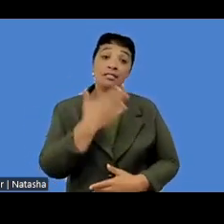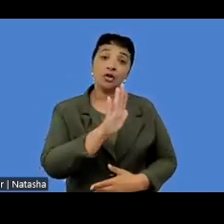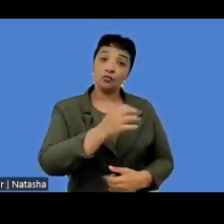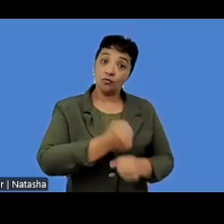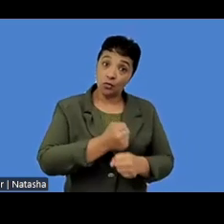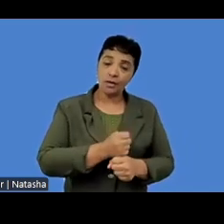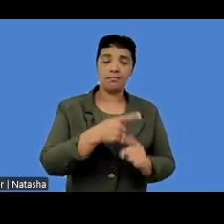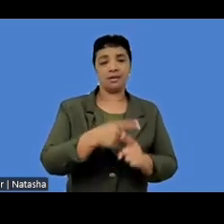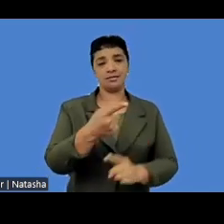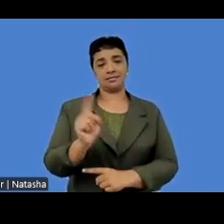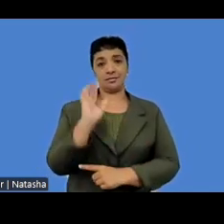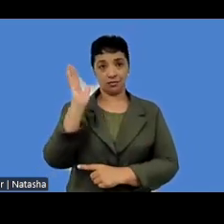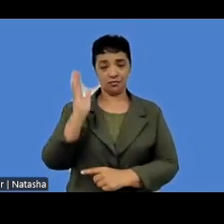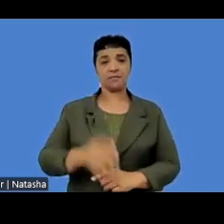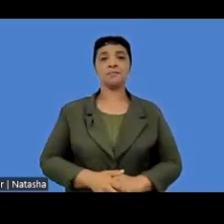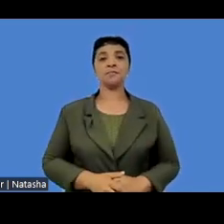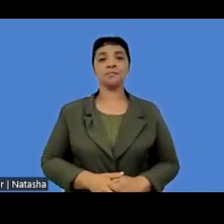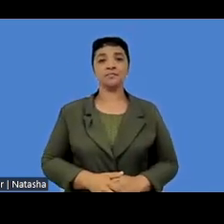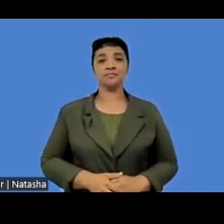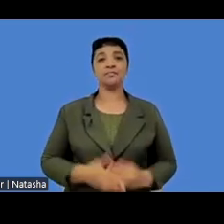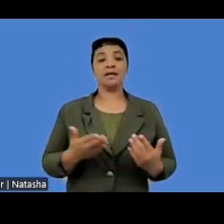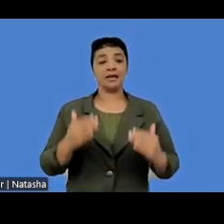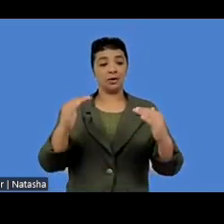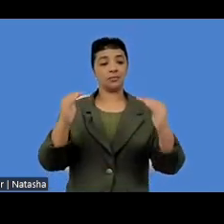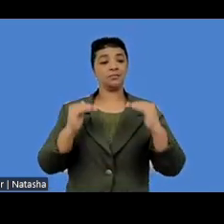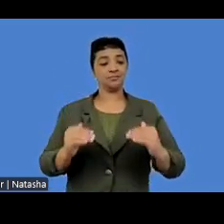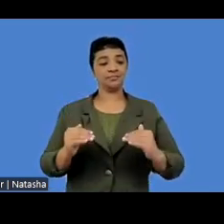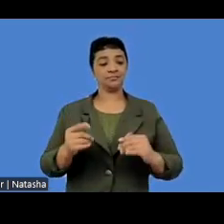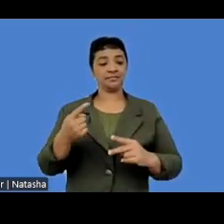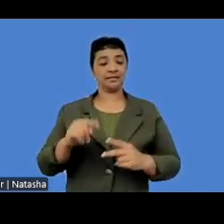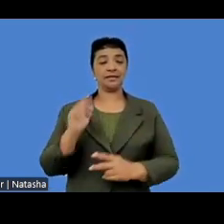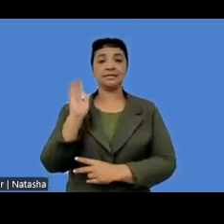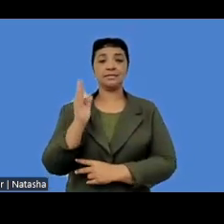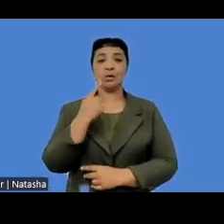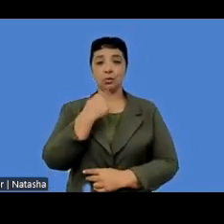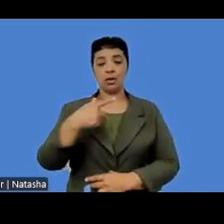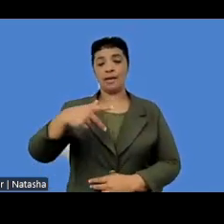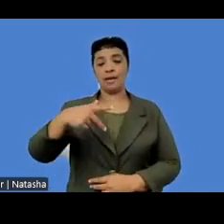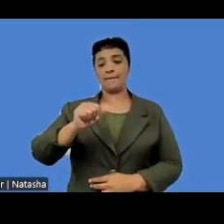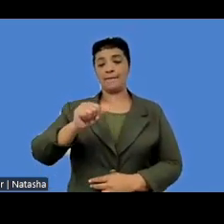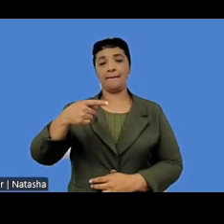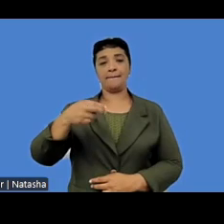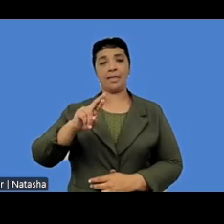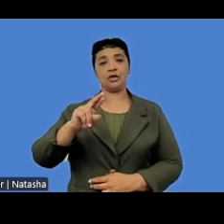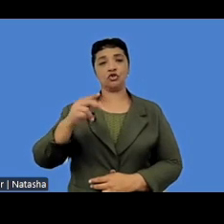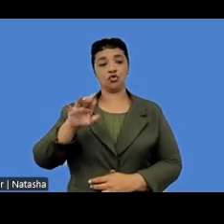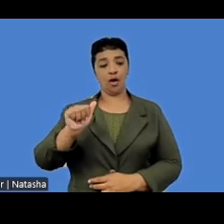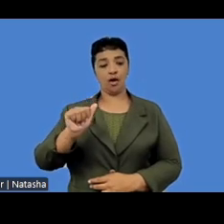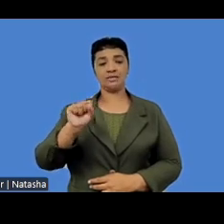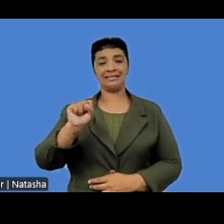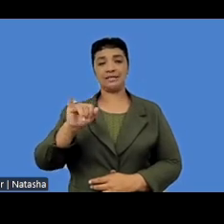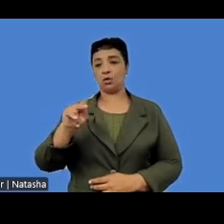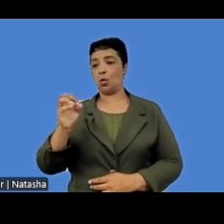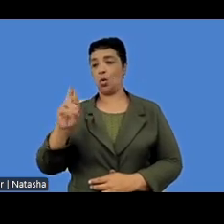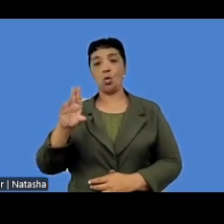efforts. I would now like to invite our next speaker, Perpetua Senkoro, who